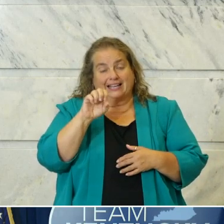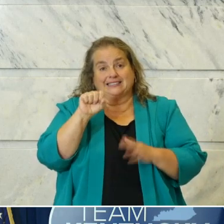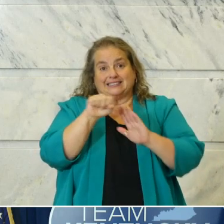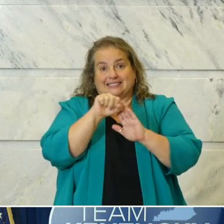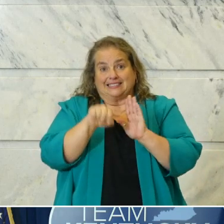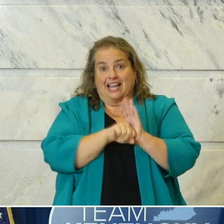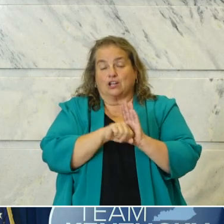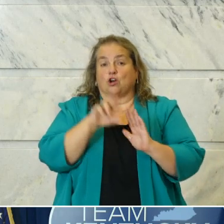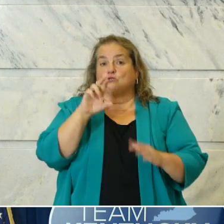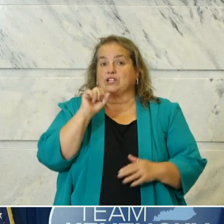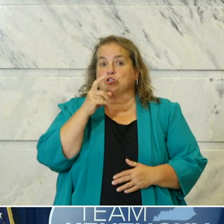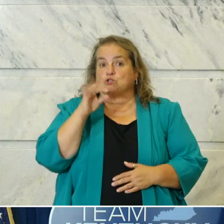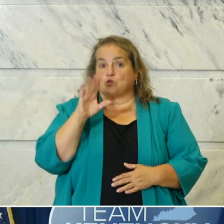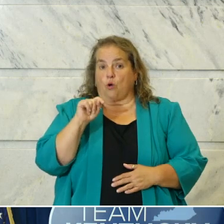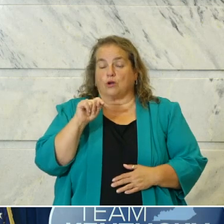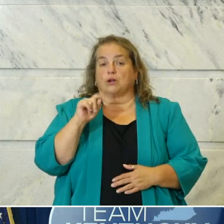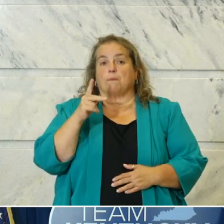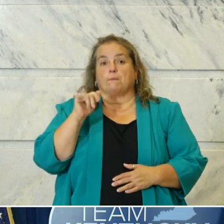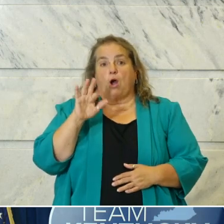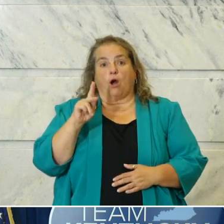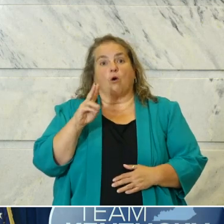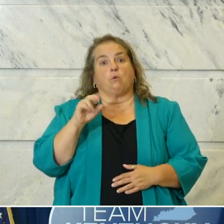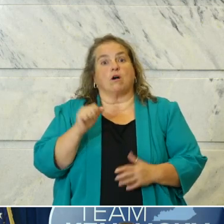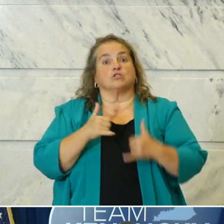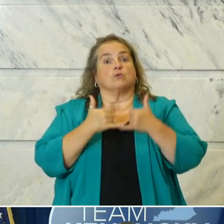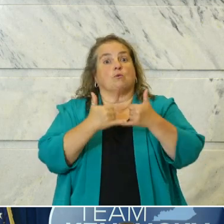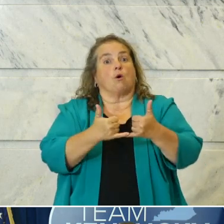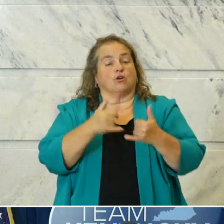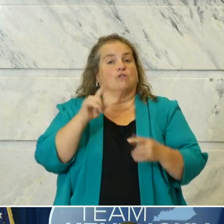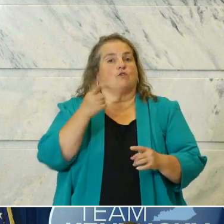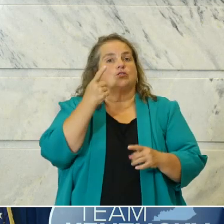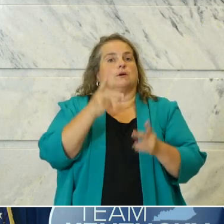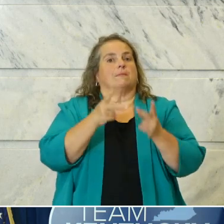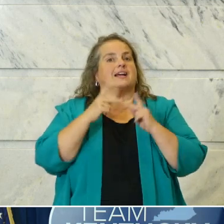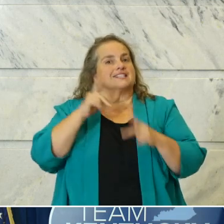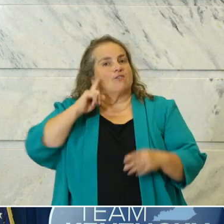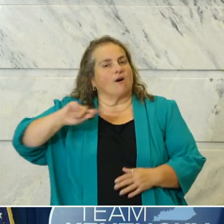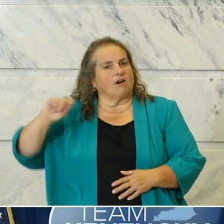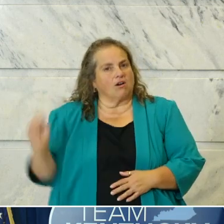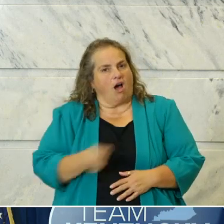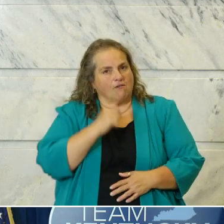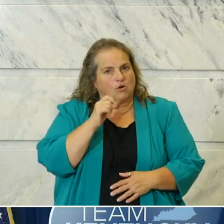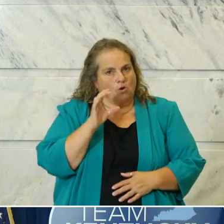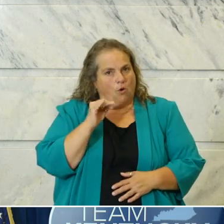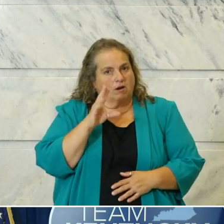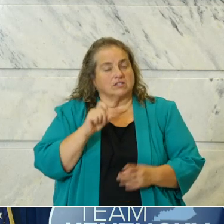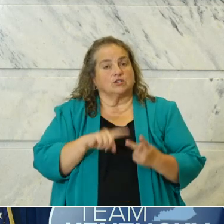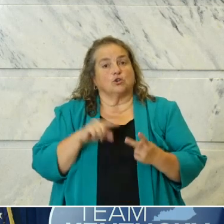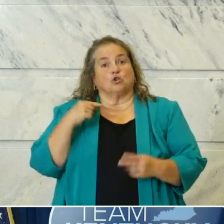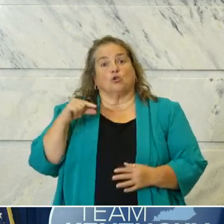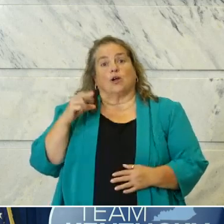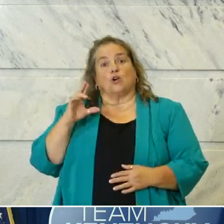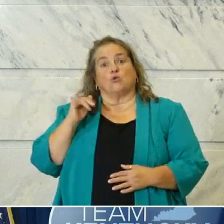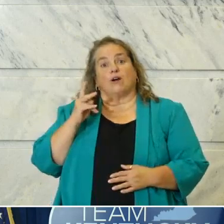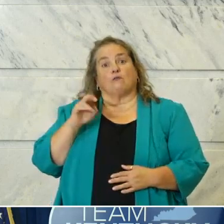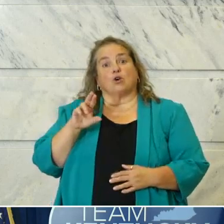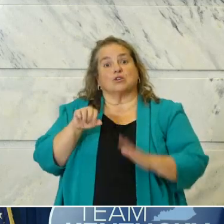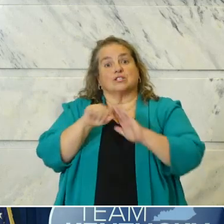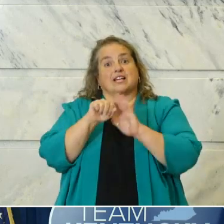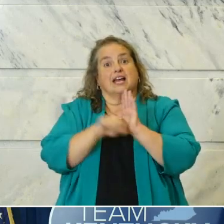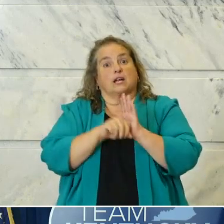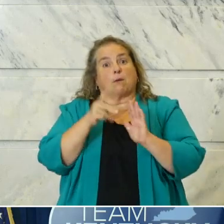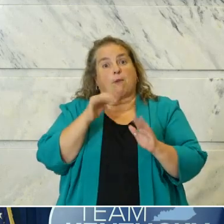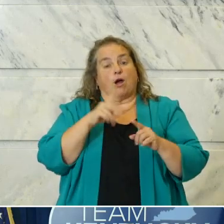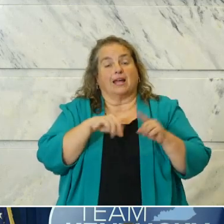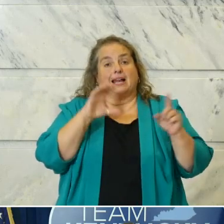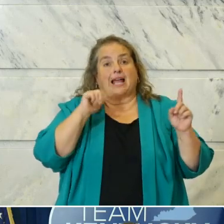State Resort Park in Burkesville was awarded first place for golf course. Green River Lake State Park in Campbellsville was